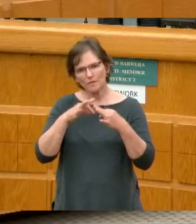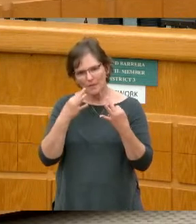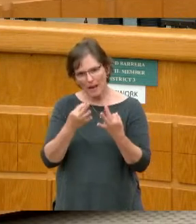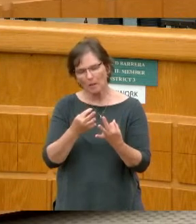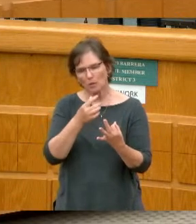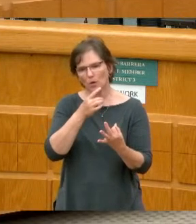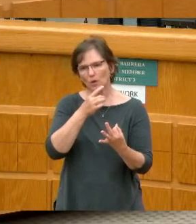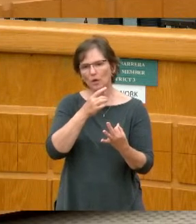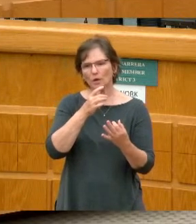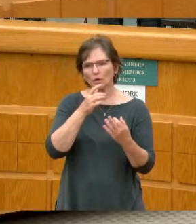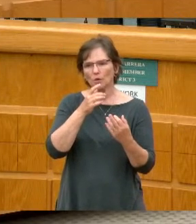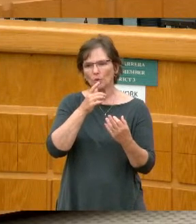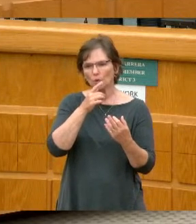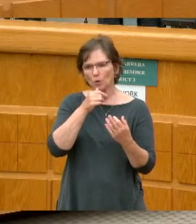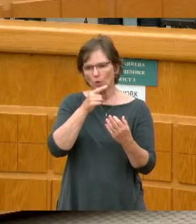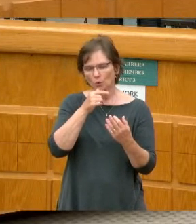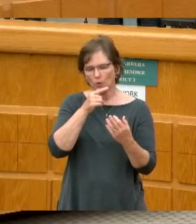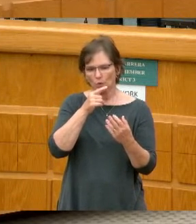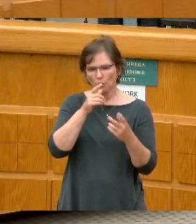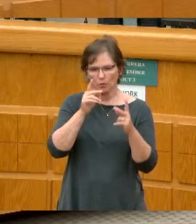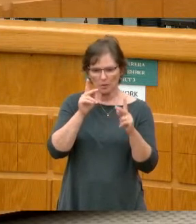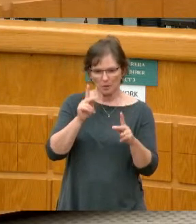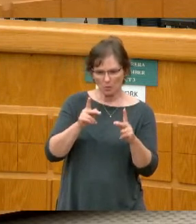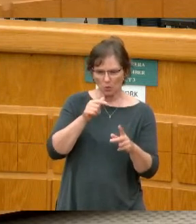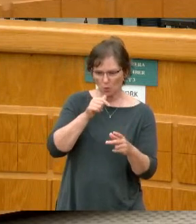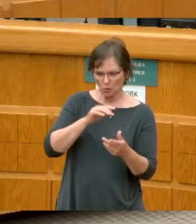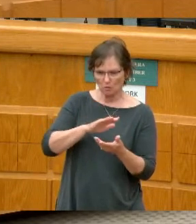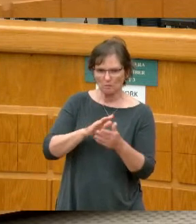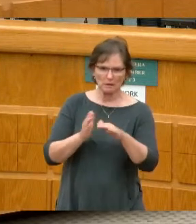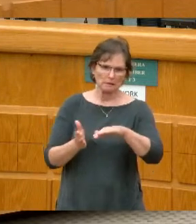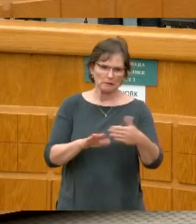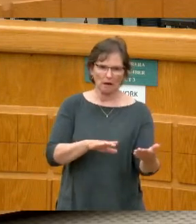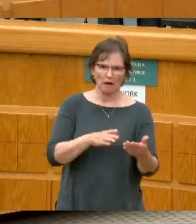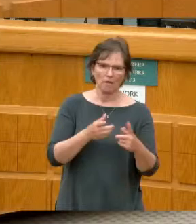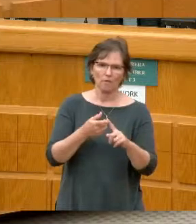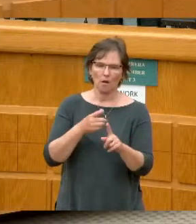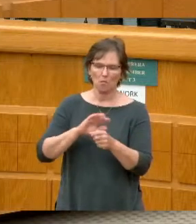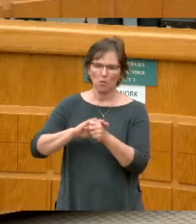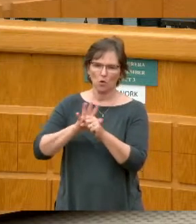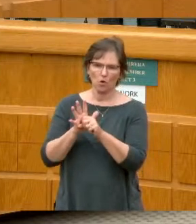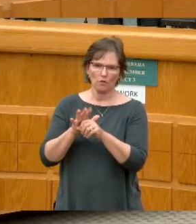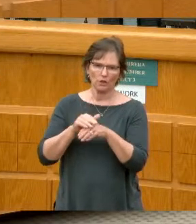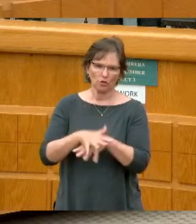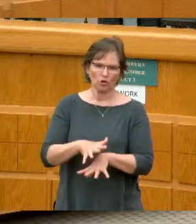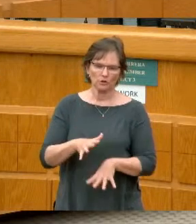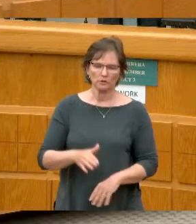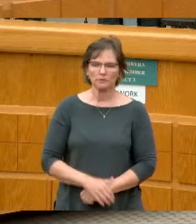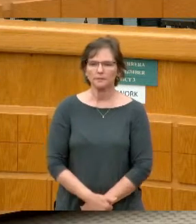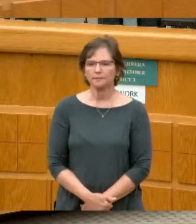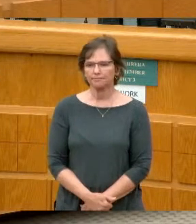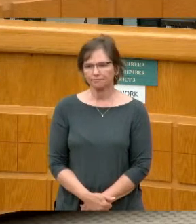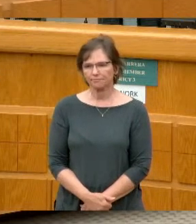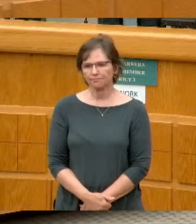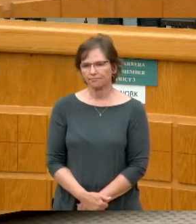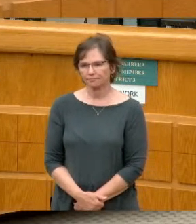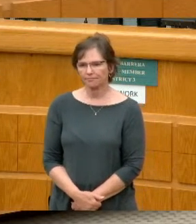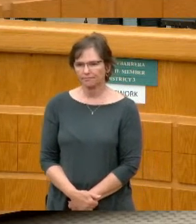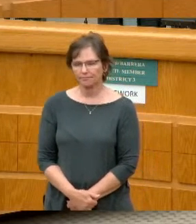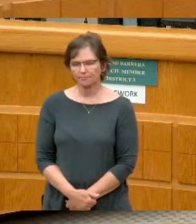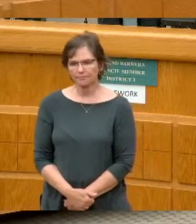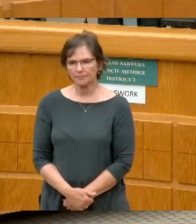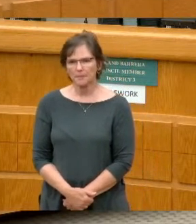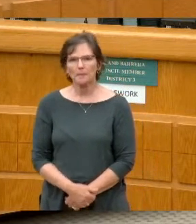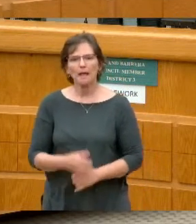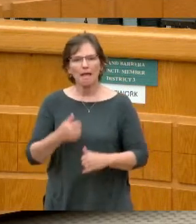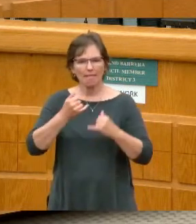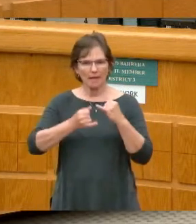70s, bringing our total to 454 people that have died from COVID-19 since the beginning of this